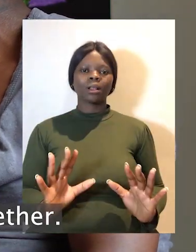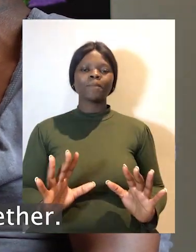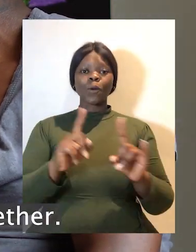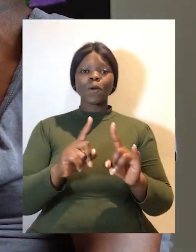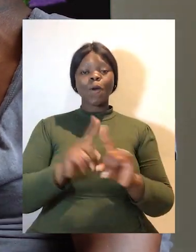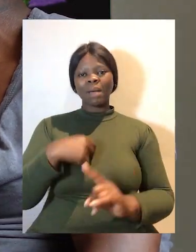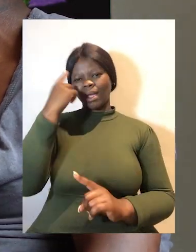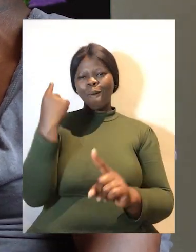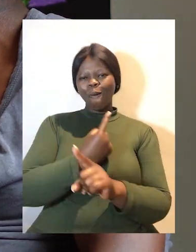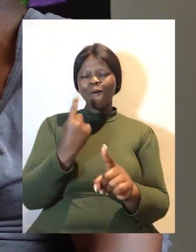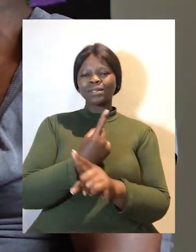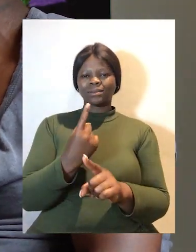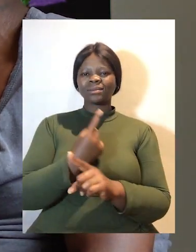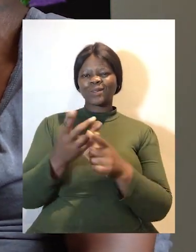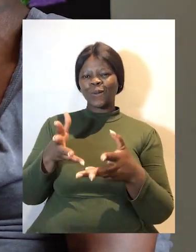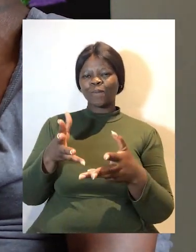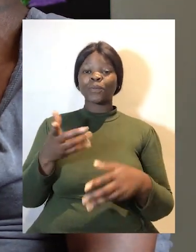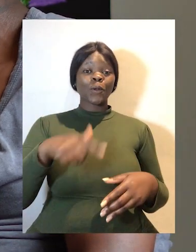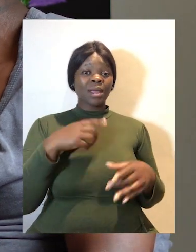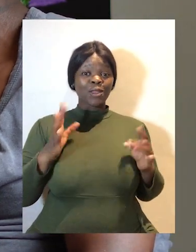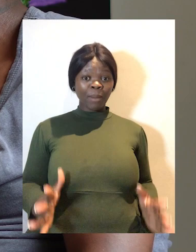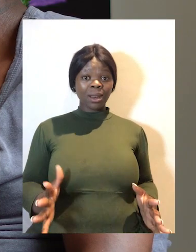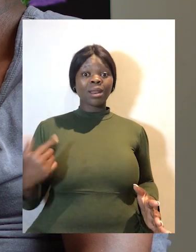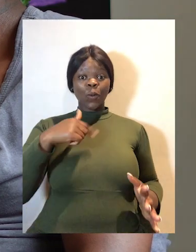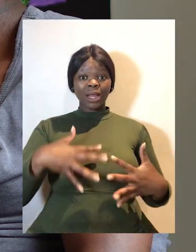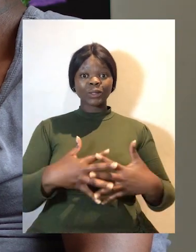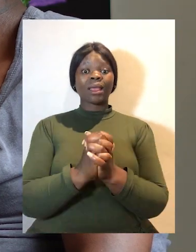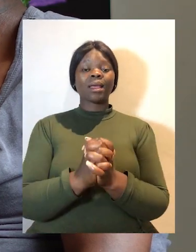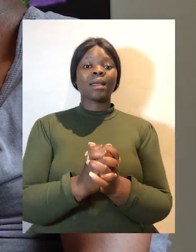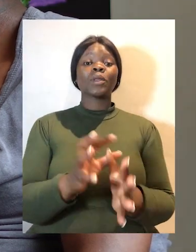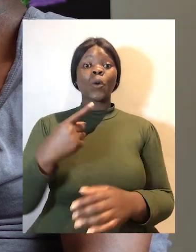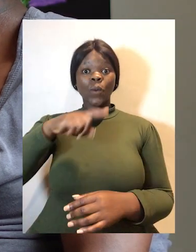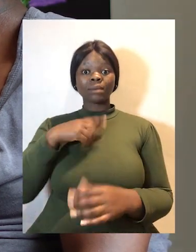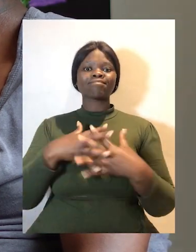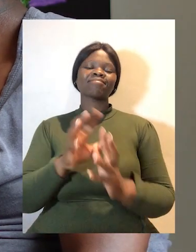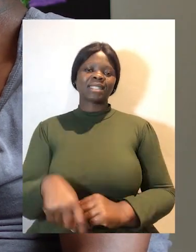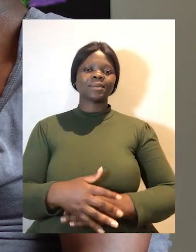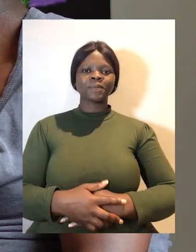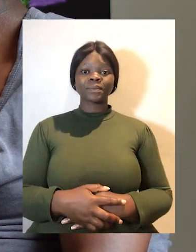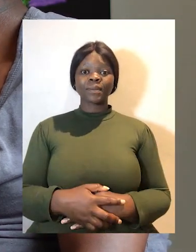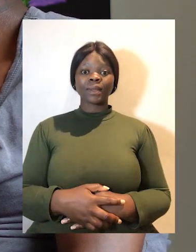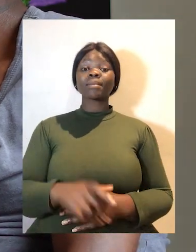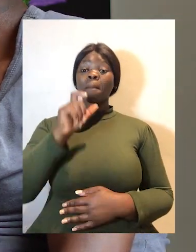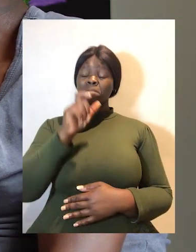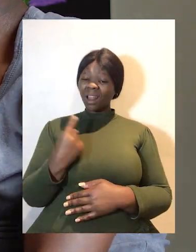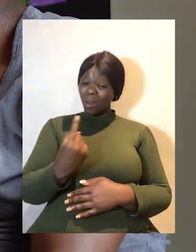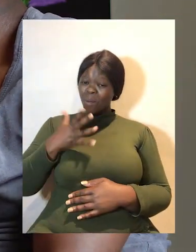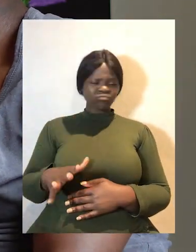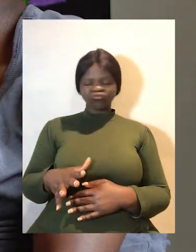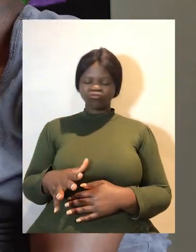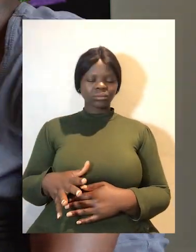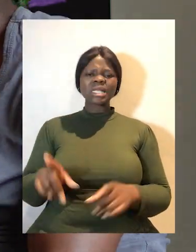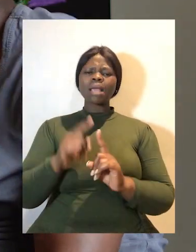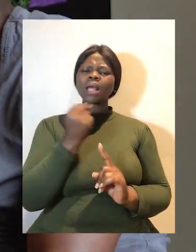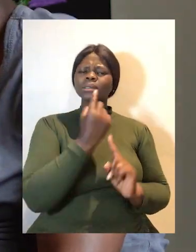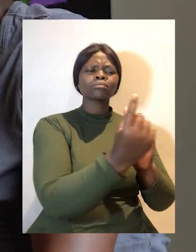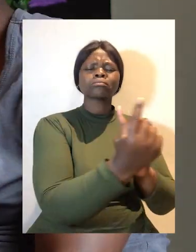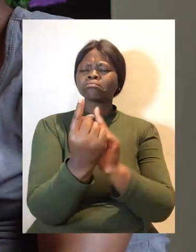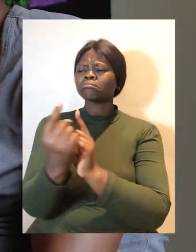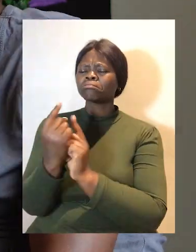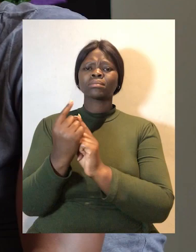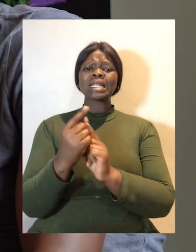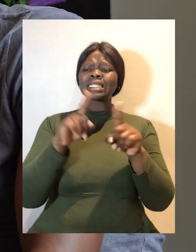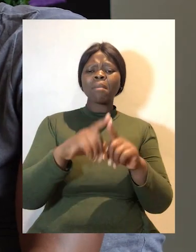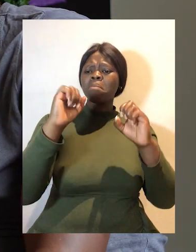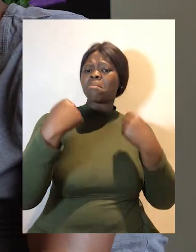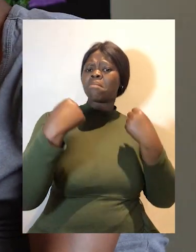together. No one wants to be alone, and it's nice to meet other people. It's nice to agree to disagree sometimes, right? To learn